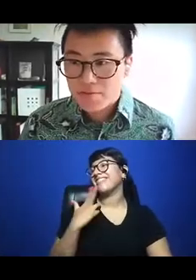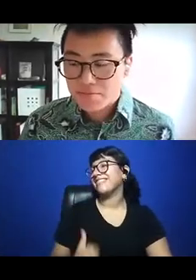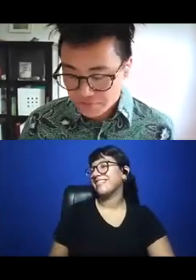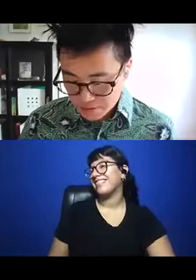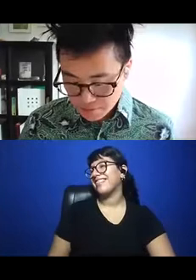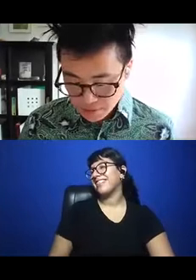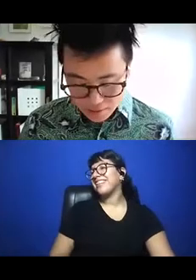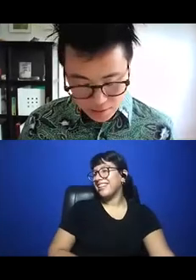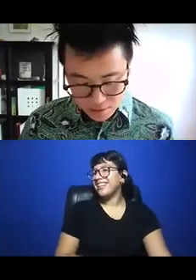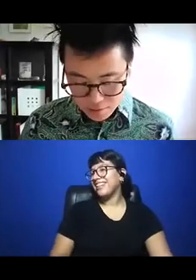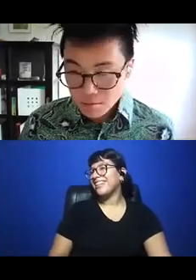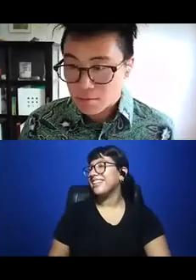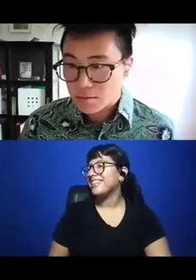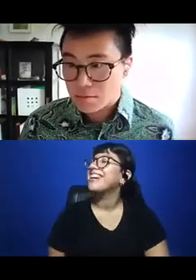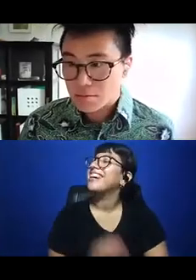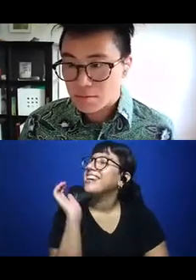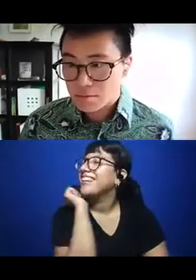If we give them 15 minutes.